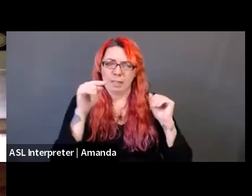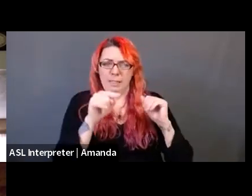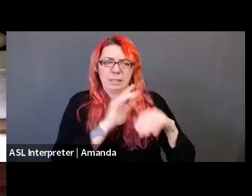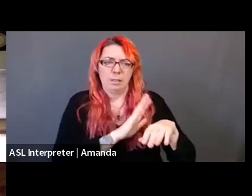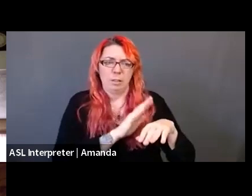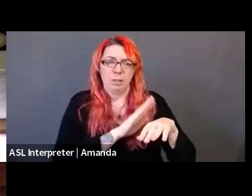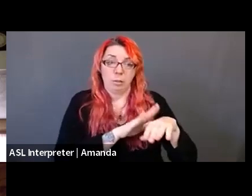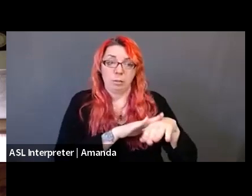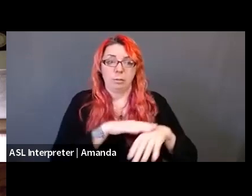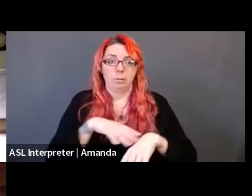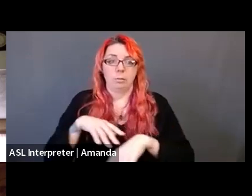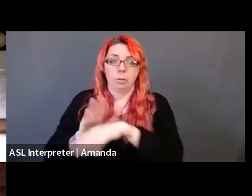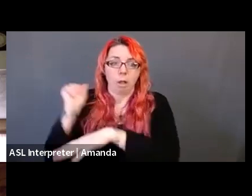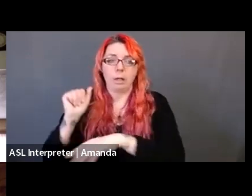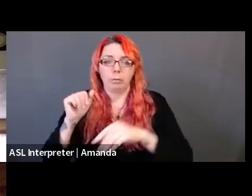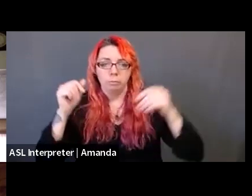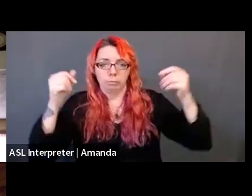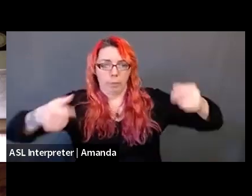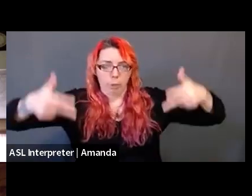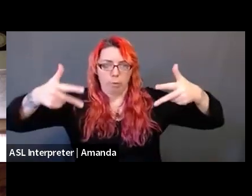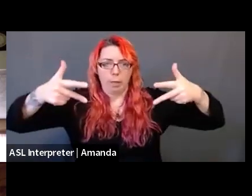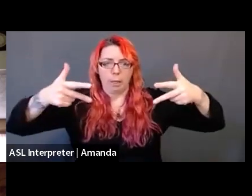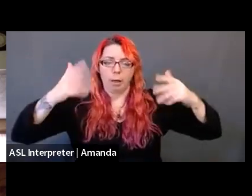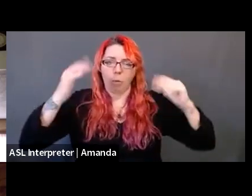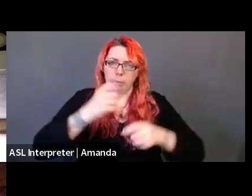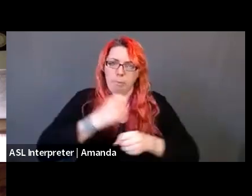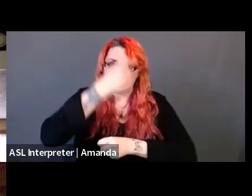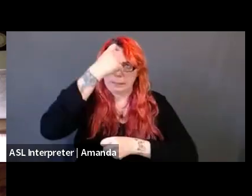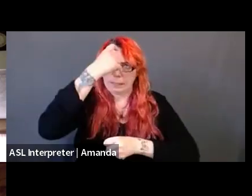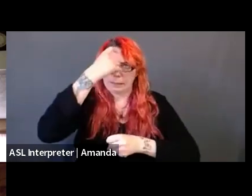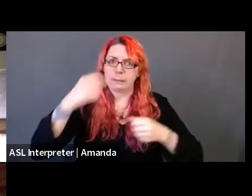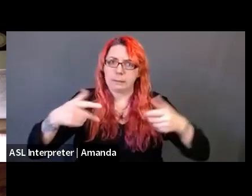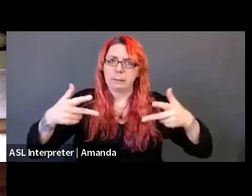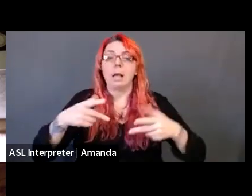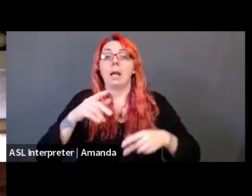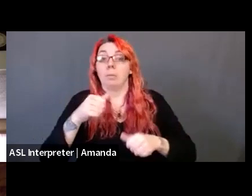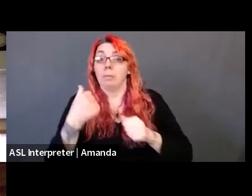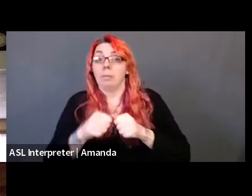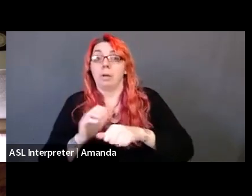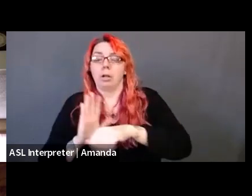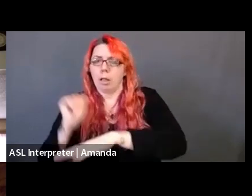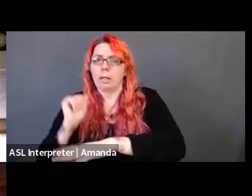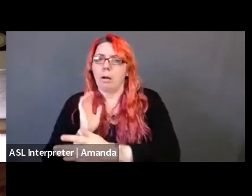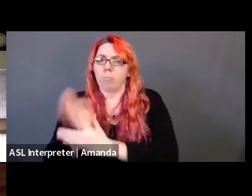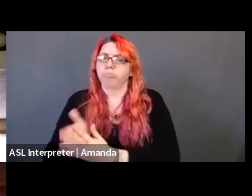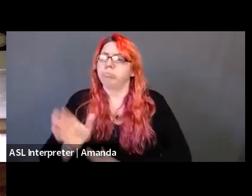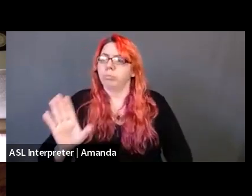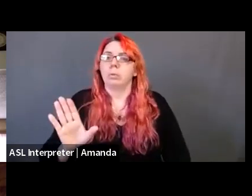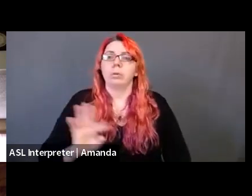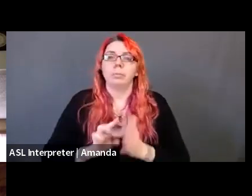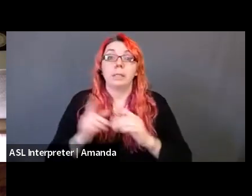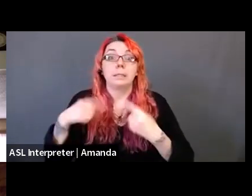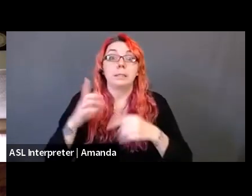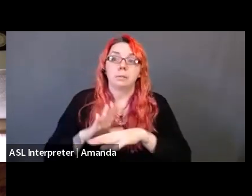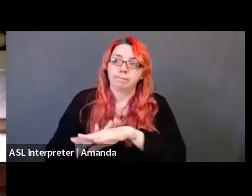out experience, right? And the key one that always with calling out is when we've tried before, it doesn't seem that it's shifting, so we now have to call folks